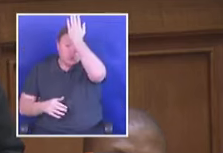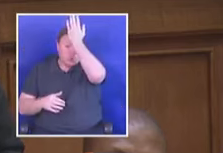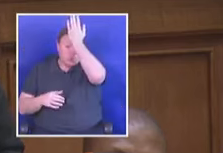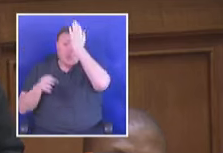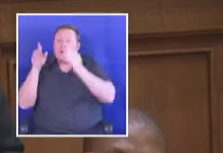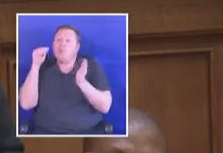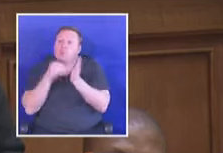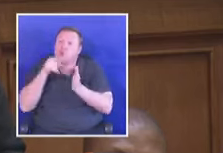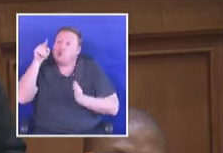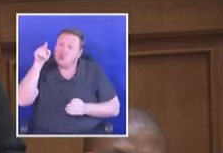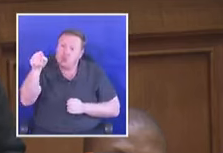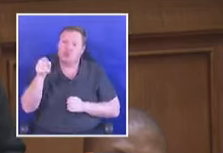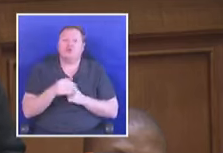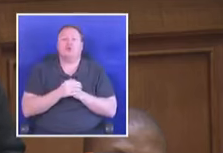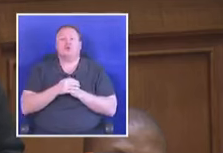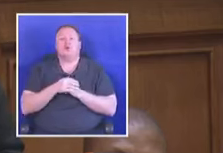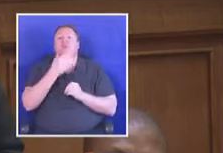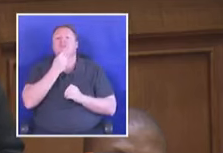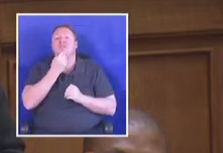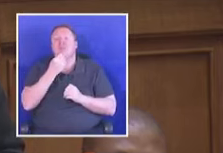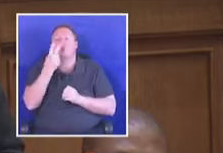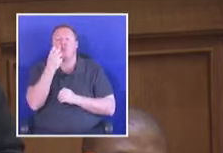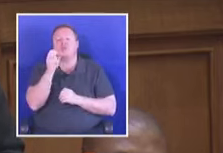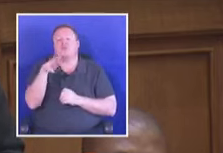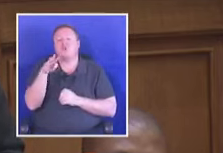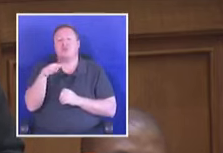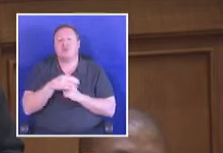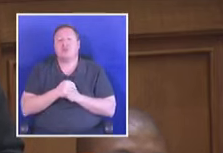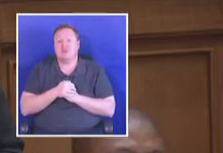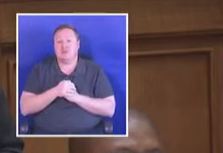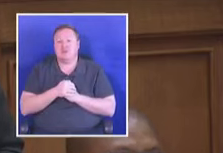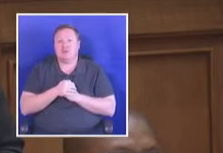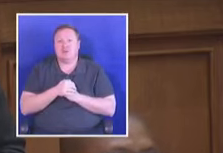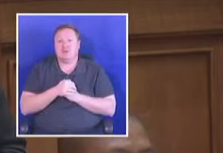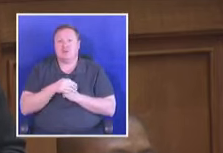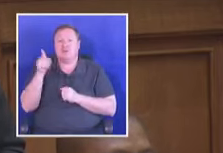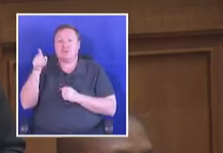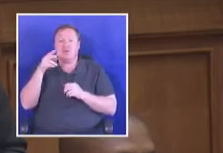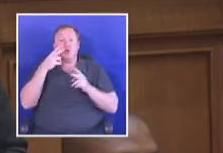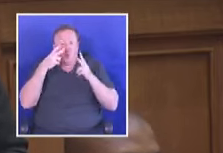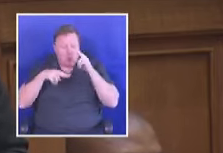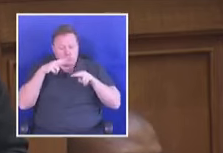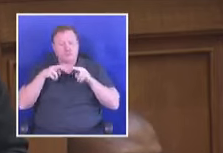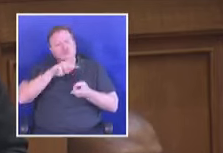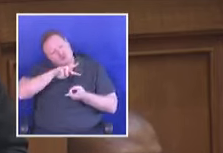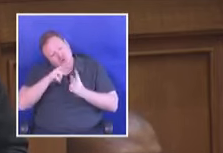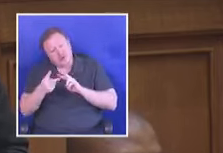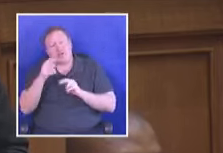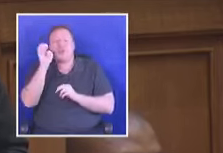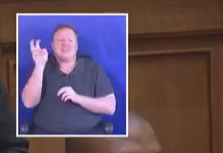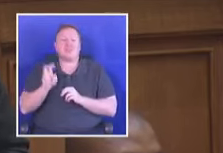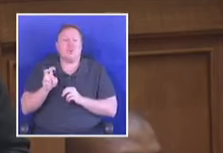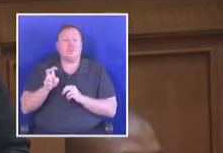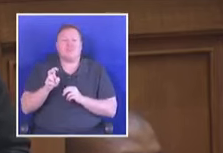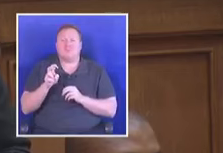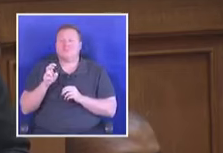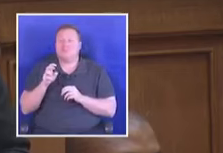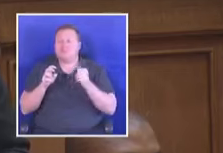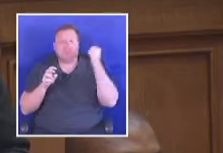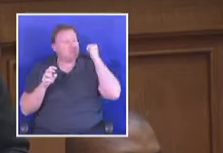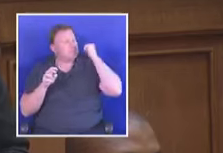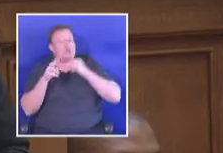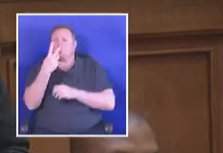December 2014, with, and I quote, overseeing the turnaround at Eskom. That was 2014.